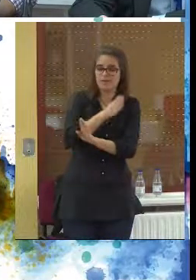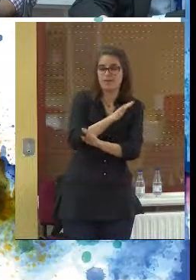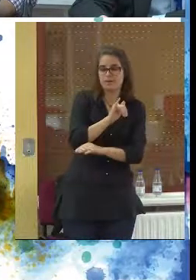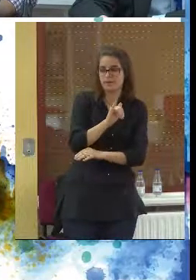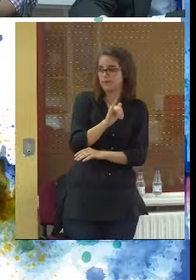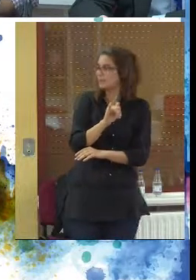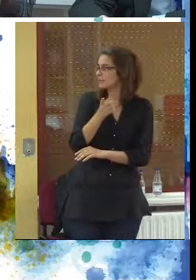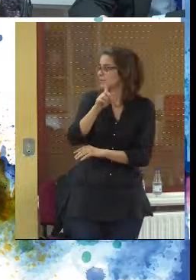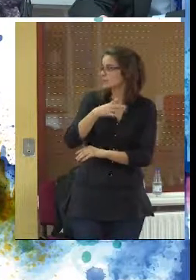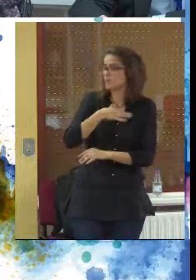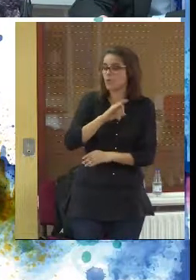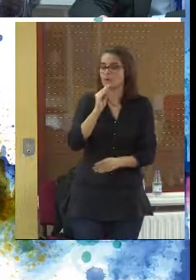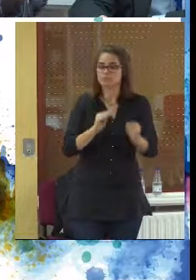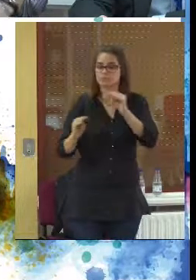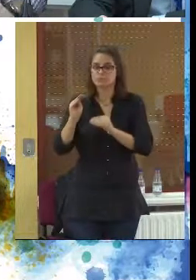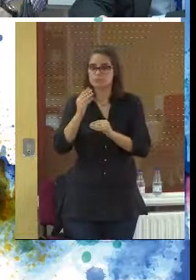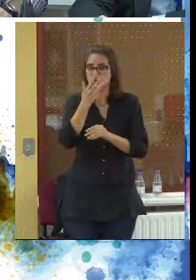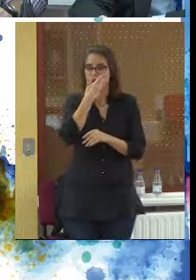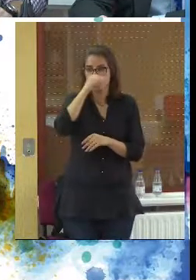it can be quickly incorporated